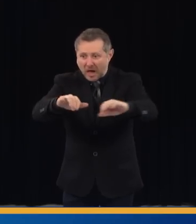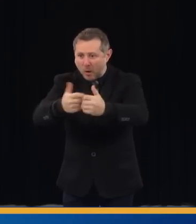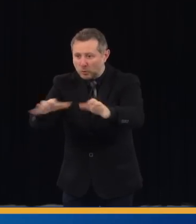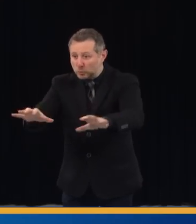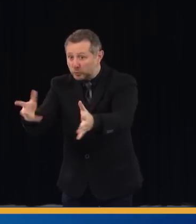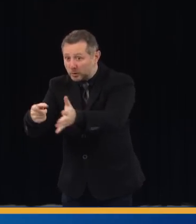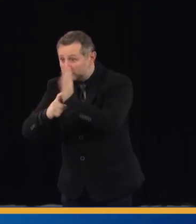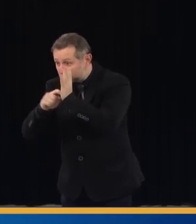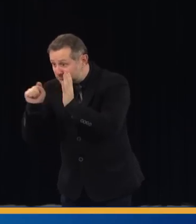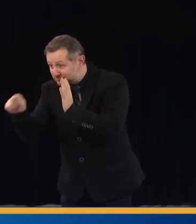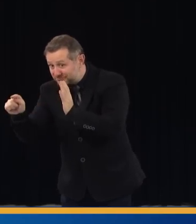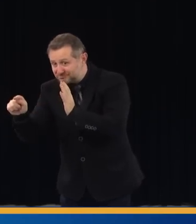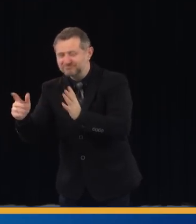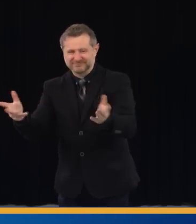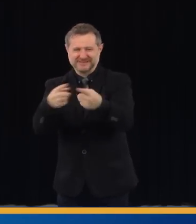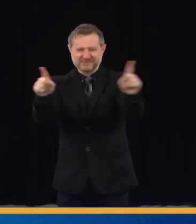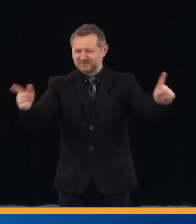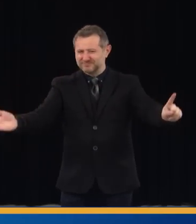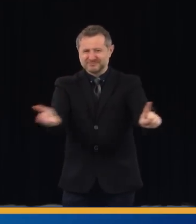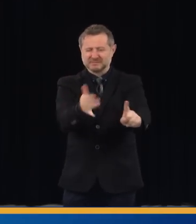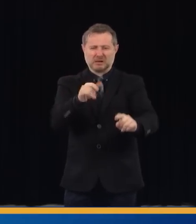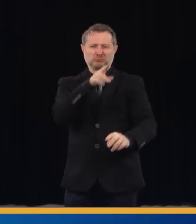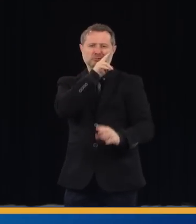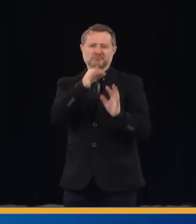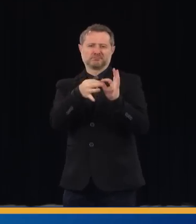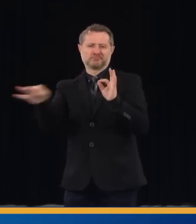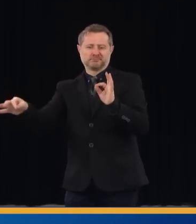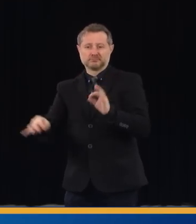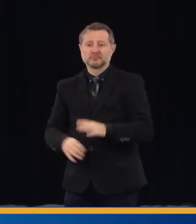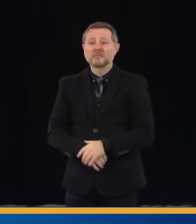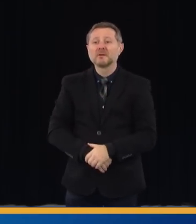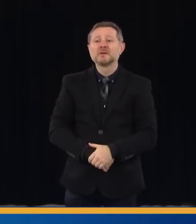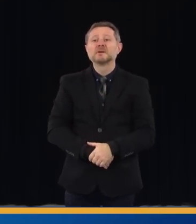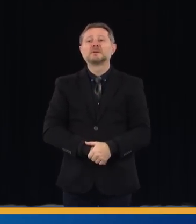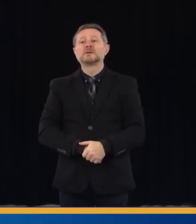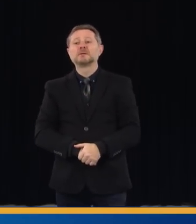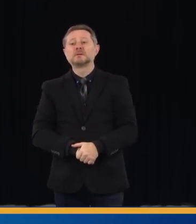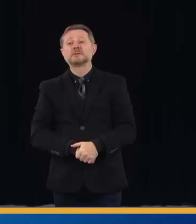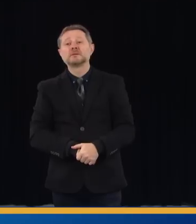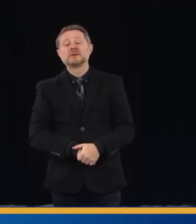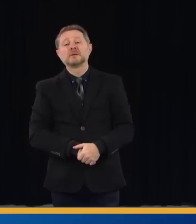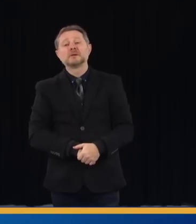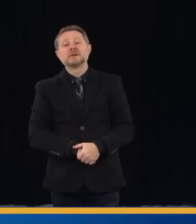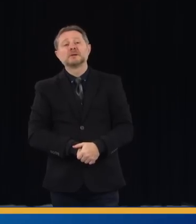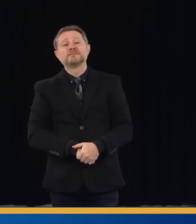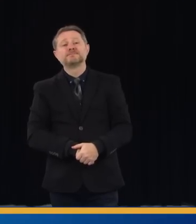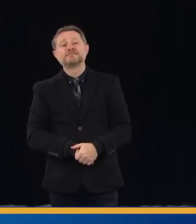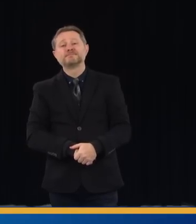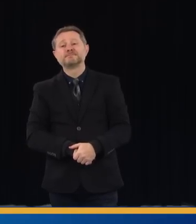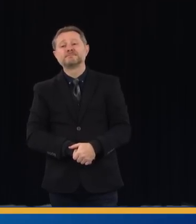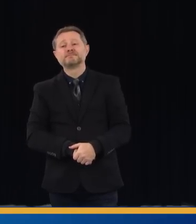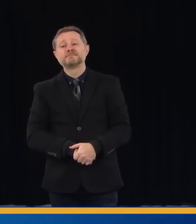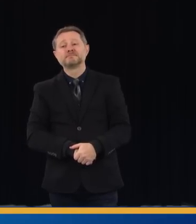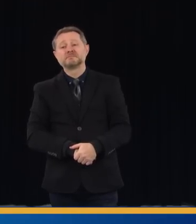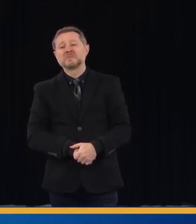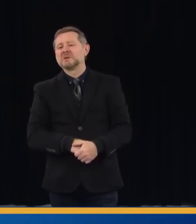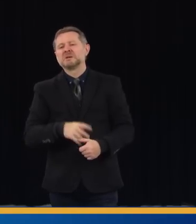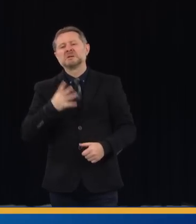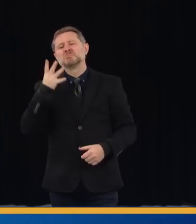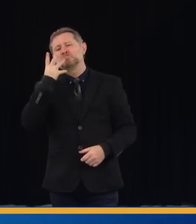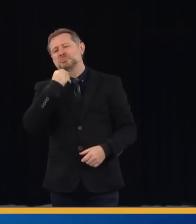harsh goes with that expression, which I think you could say tad harsh,